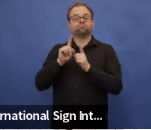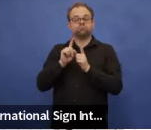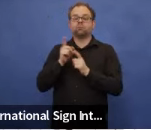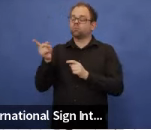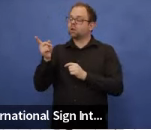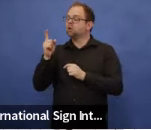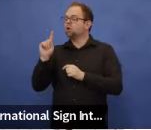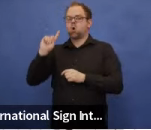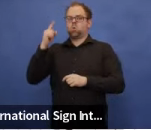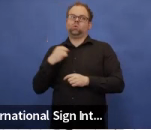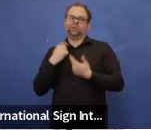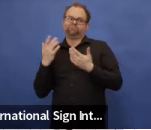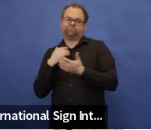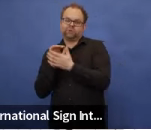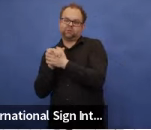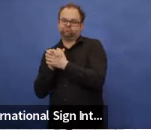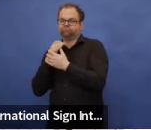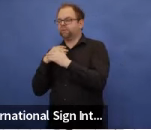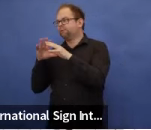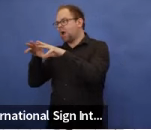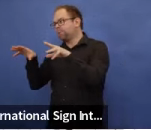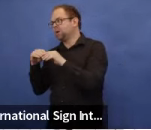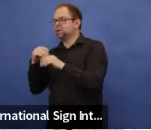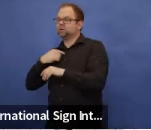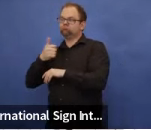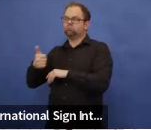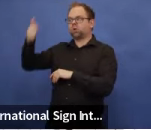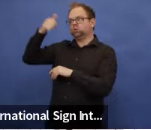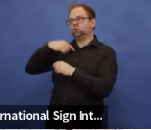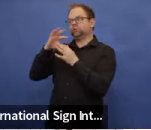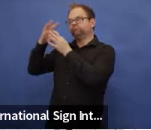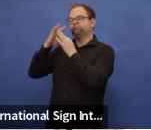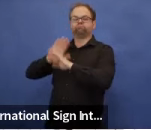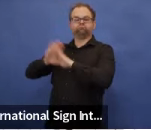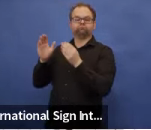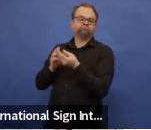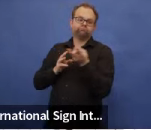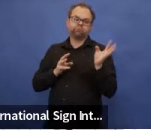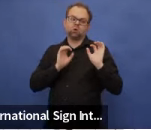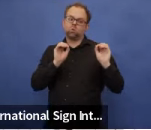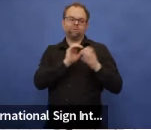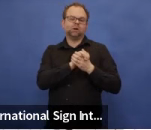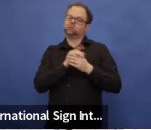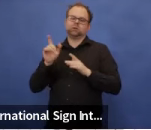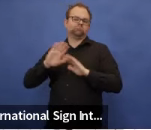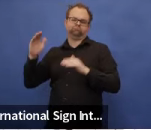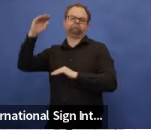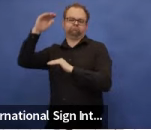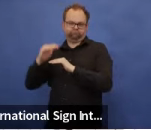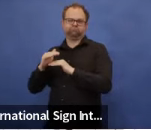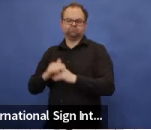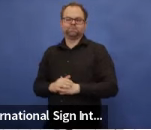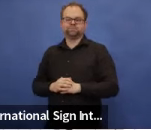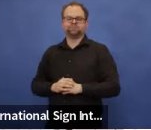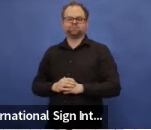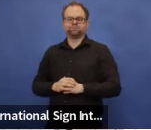a certain percentage of the budget is allocated for the inclusion